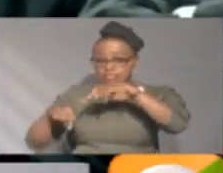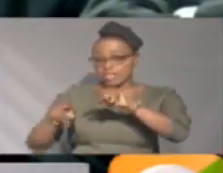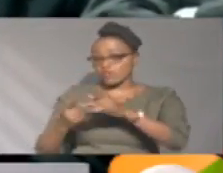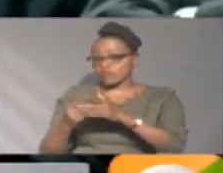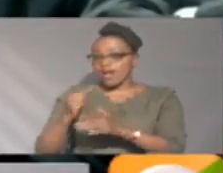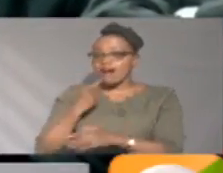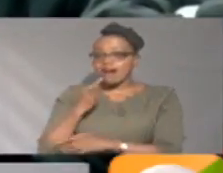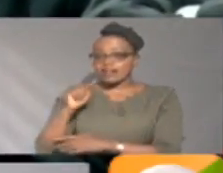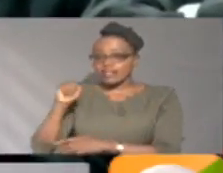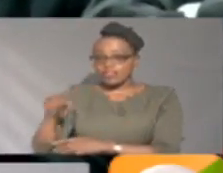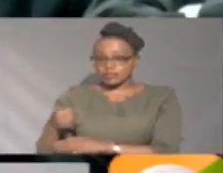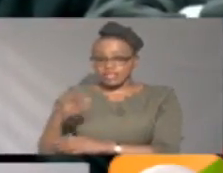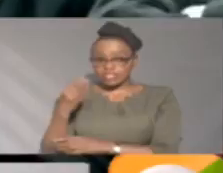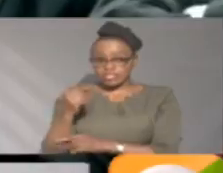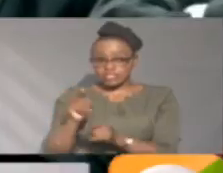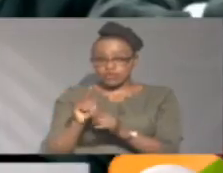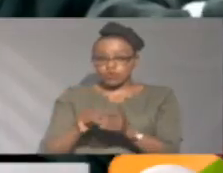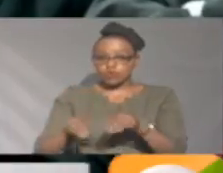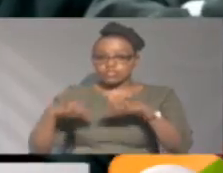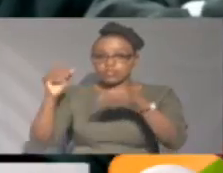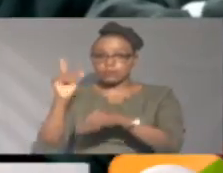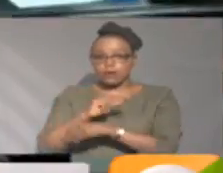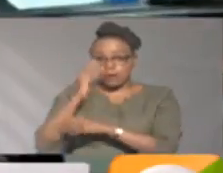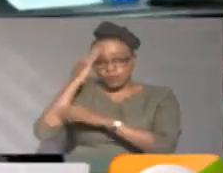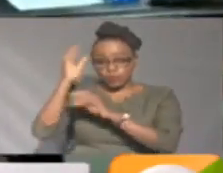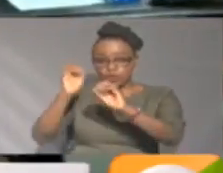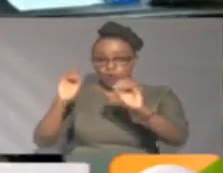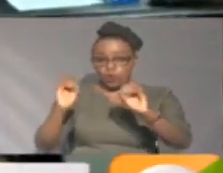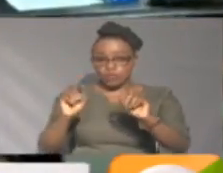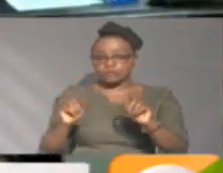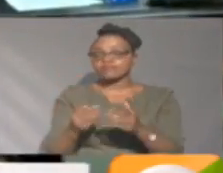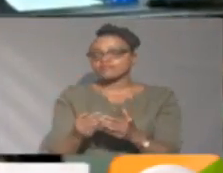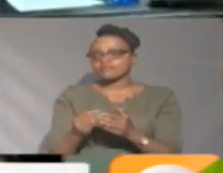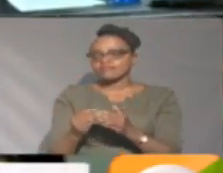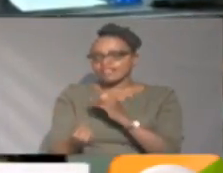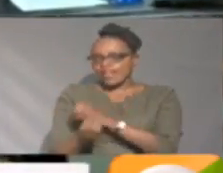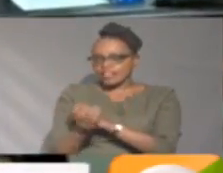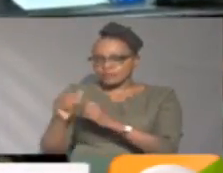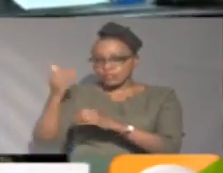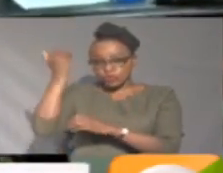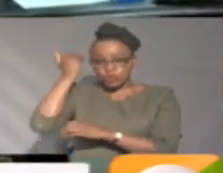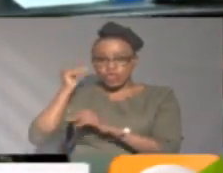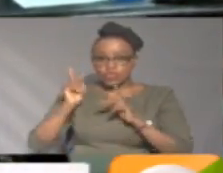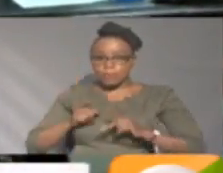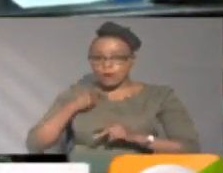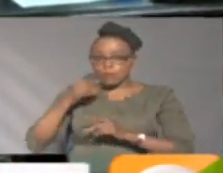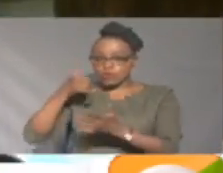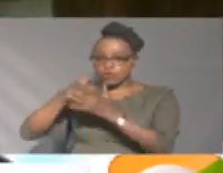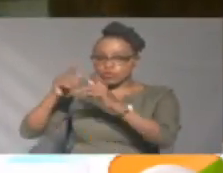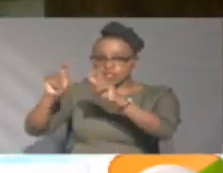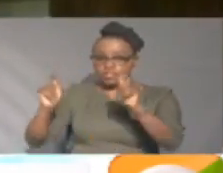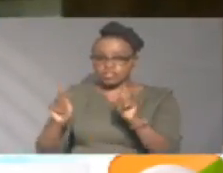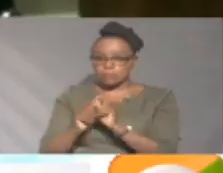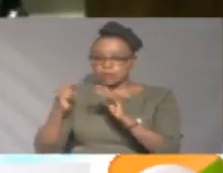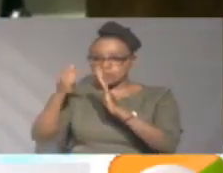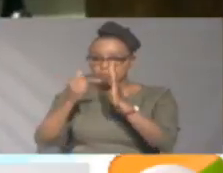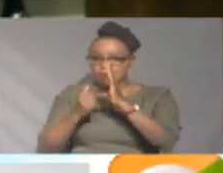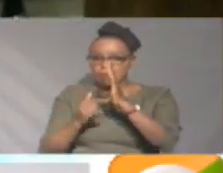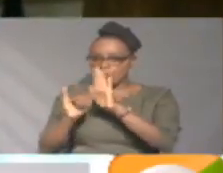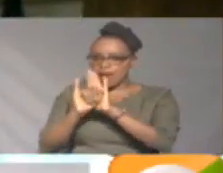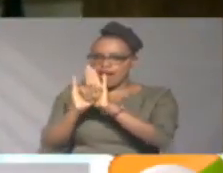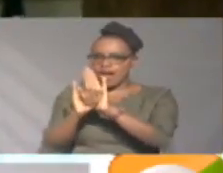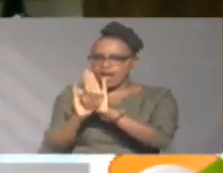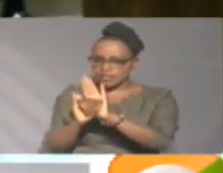of 100,000 shillings stipend without his knowledge. He further told the court of people who were in the Team Kenya list whose identity